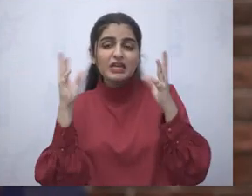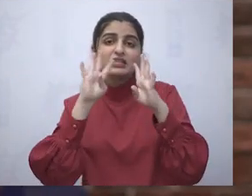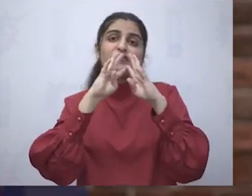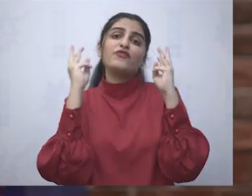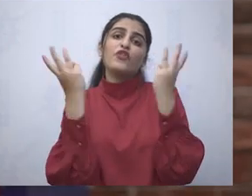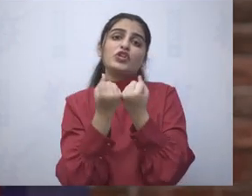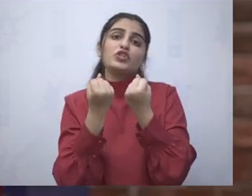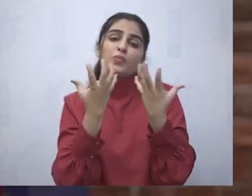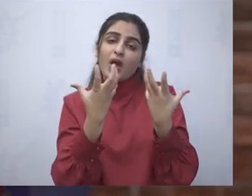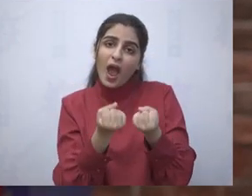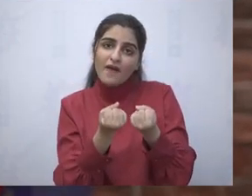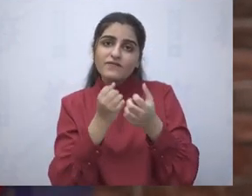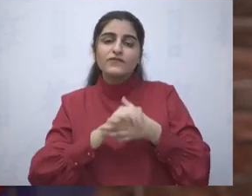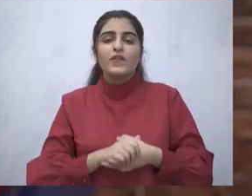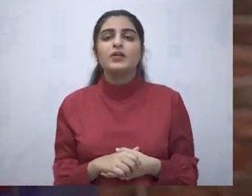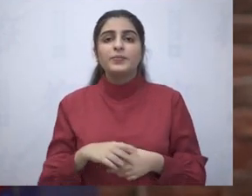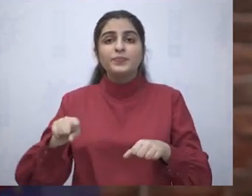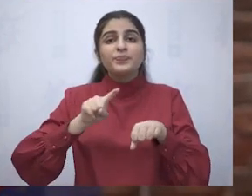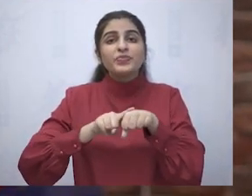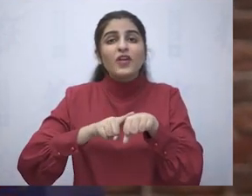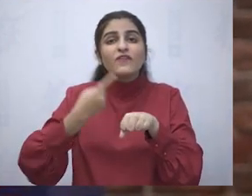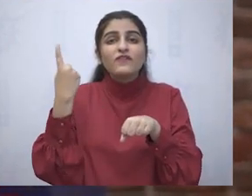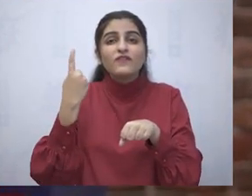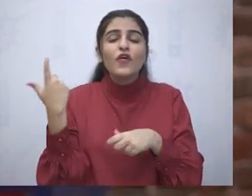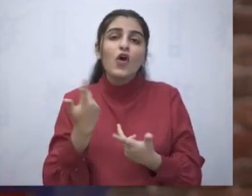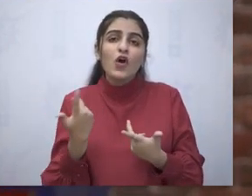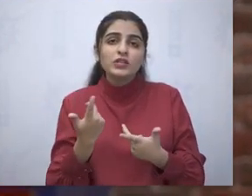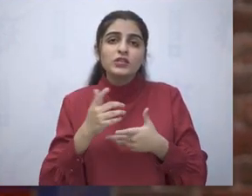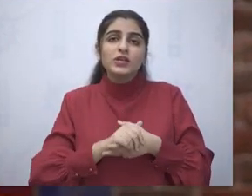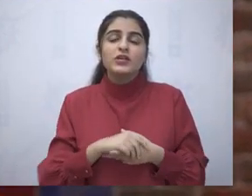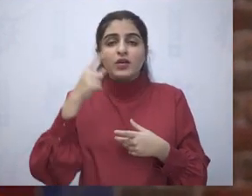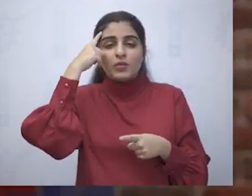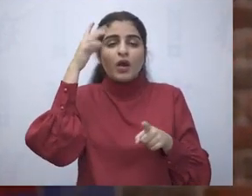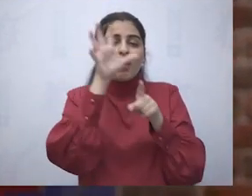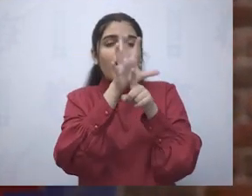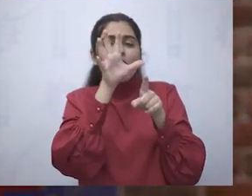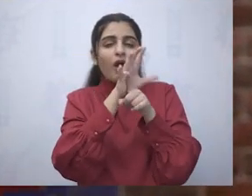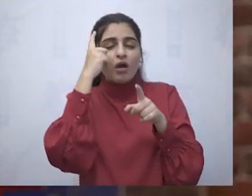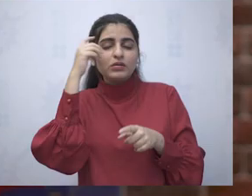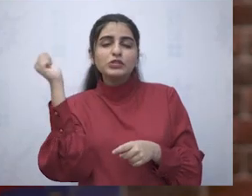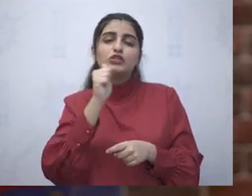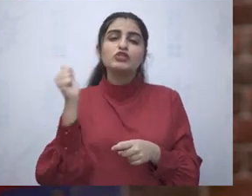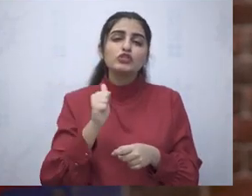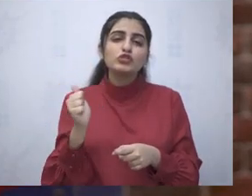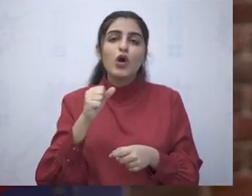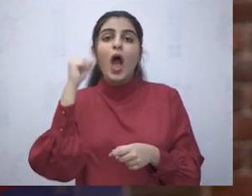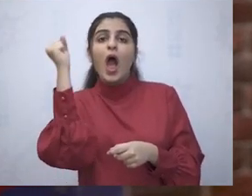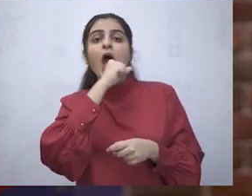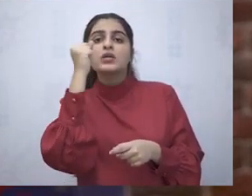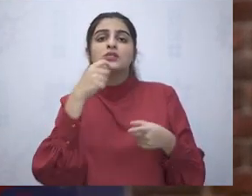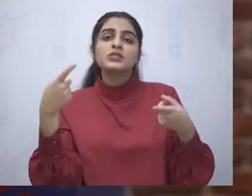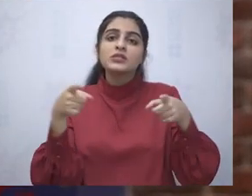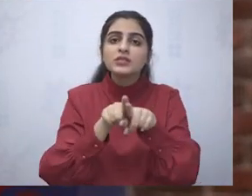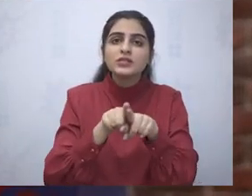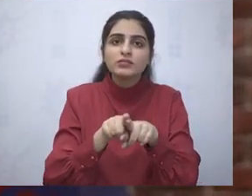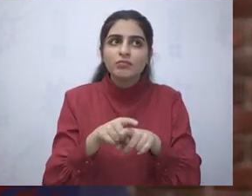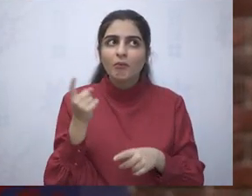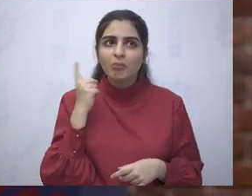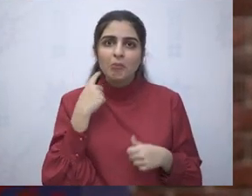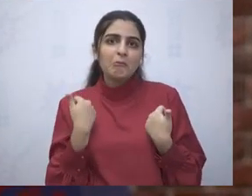We have several workshops for you, first of which is the binaural beats and a guided meditation with Himalayan singing